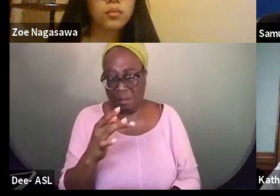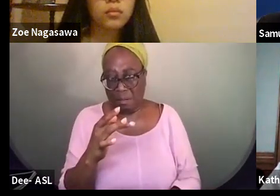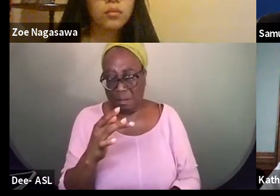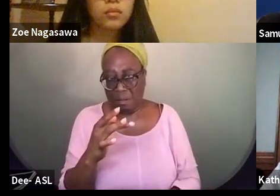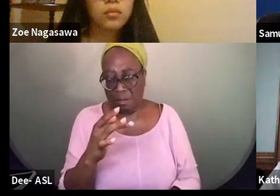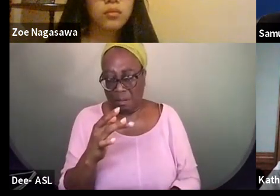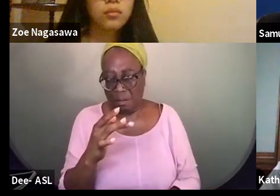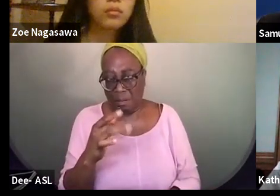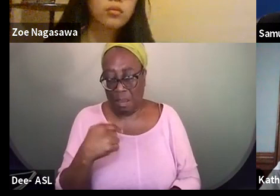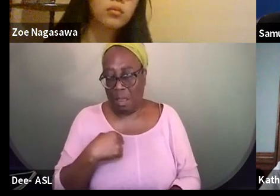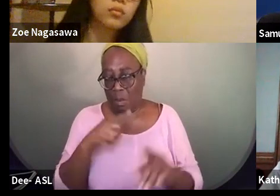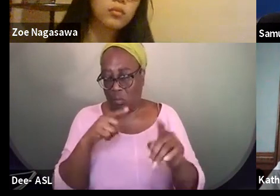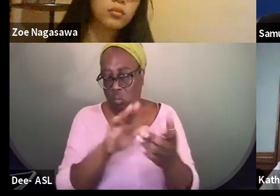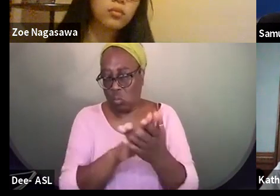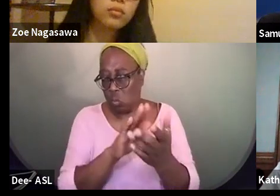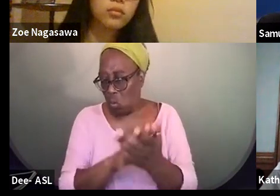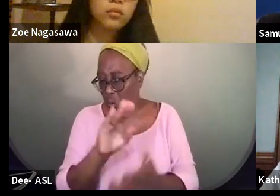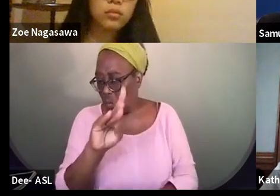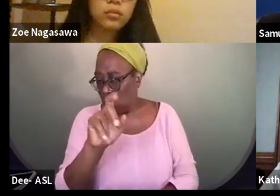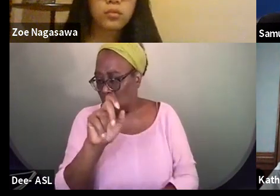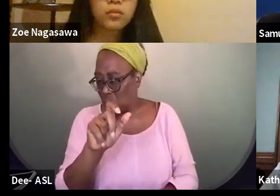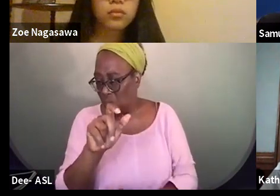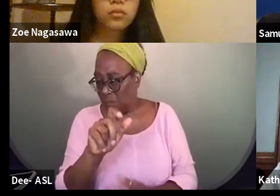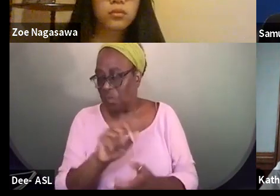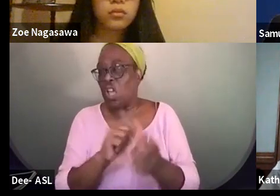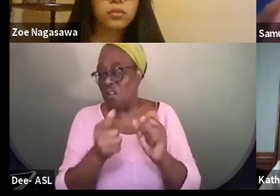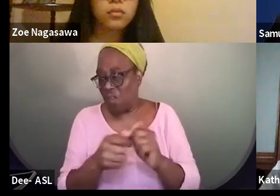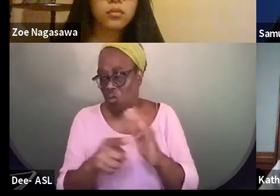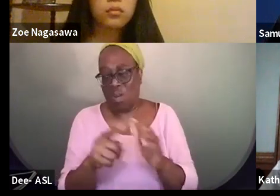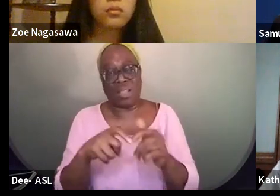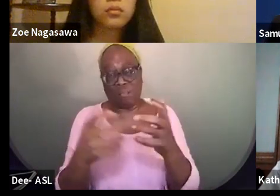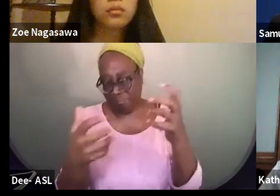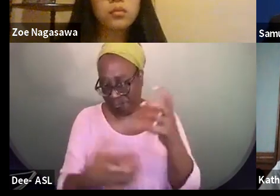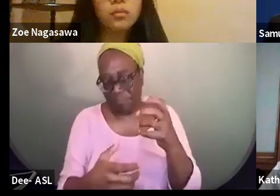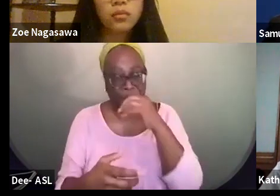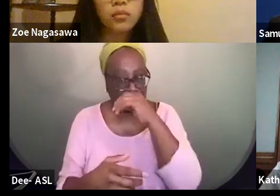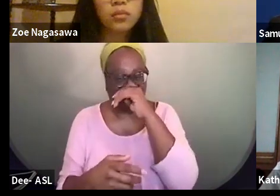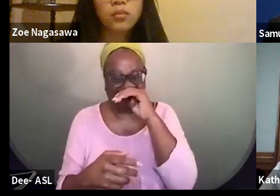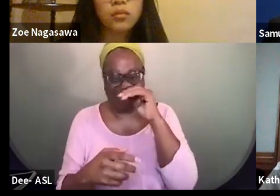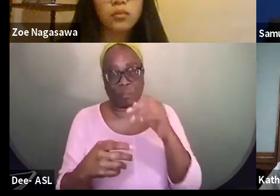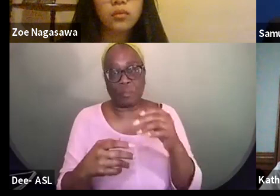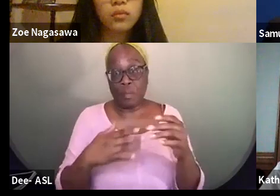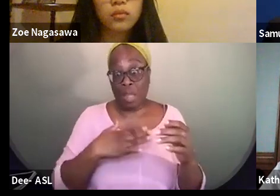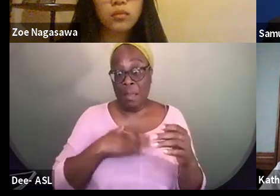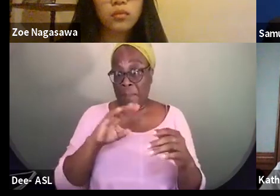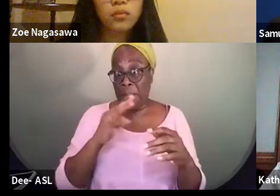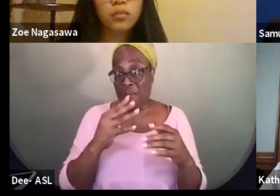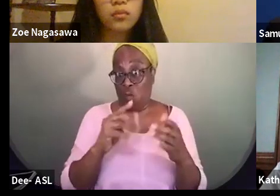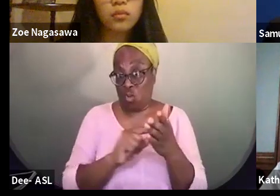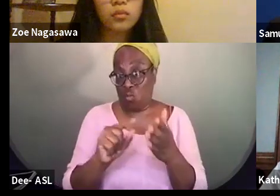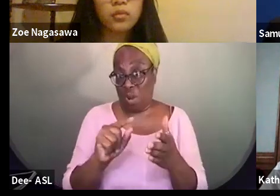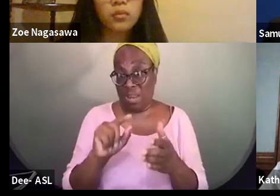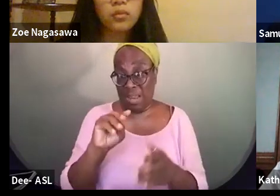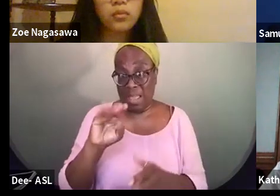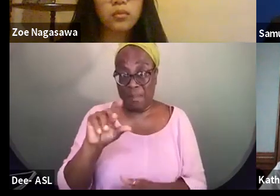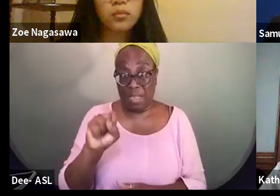Melrose, which use a different grading system. And when they converted it to BPS grading, it was converted wrong. On my 4th grade MCAS and my 6th grade